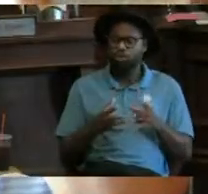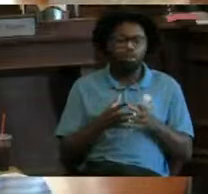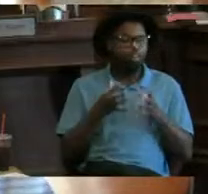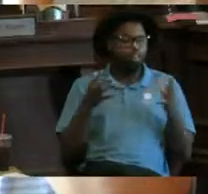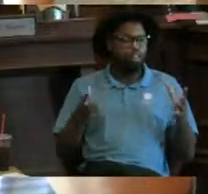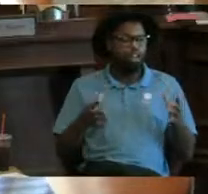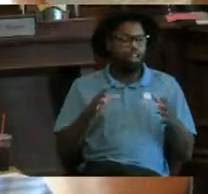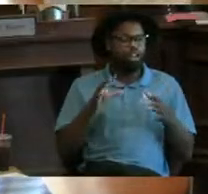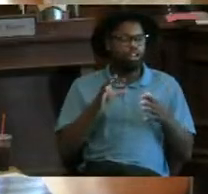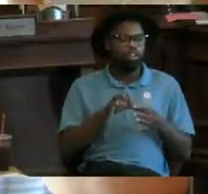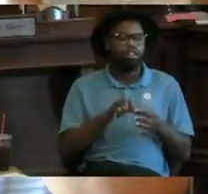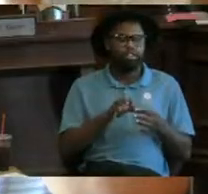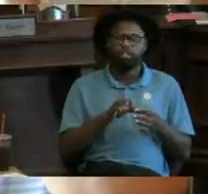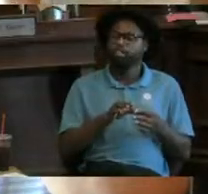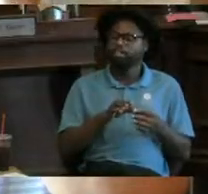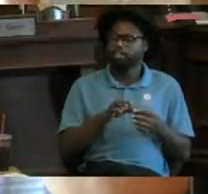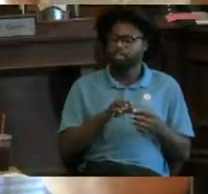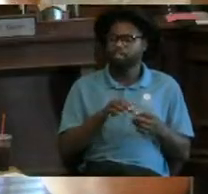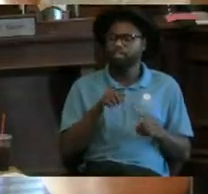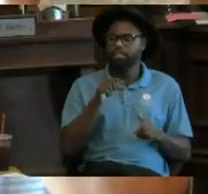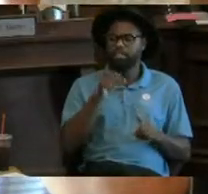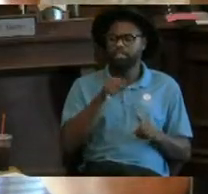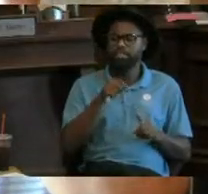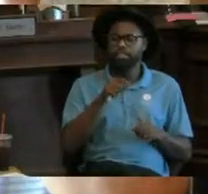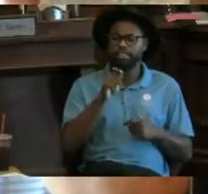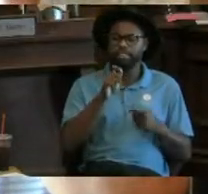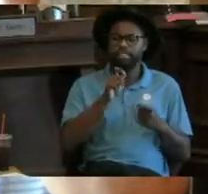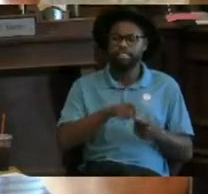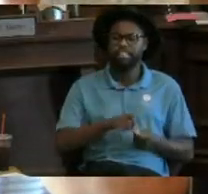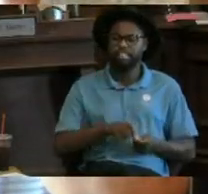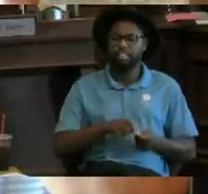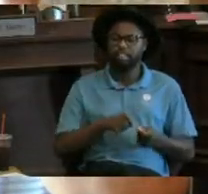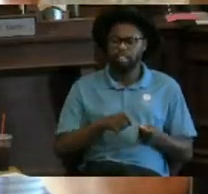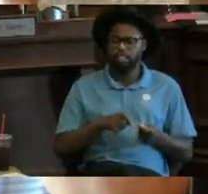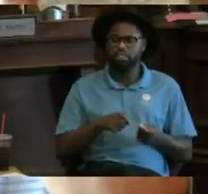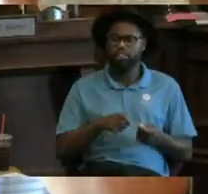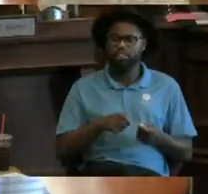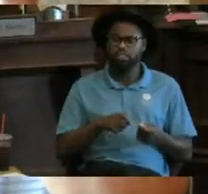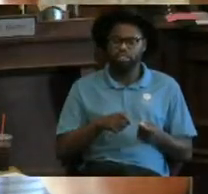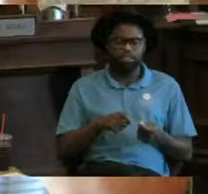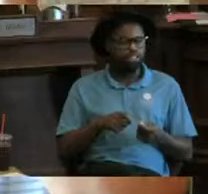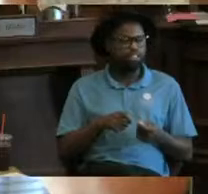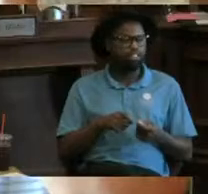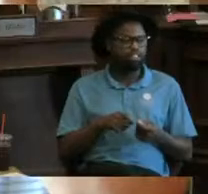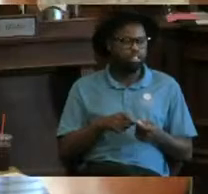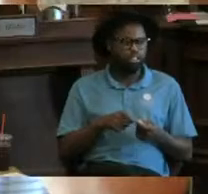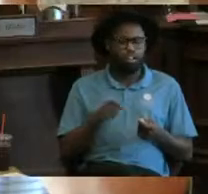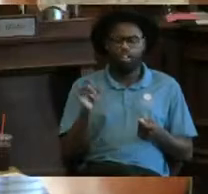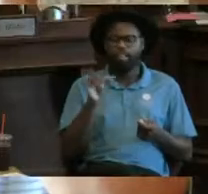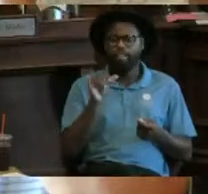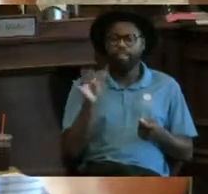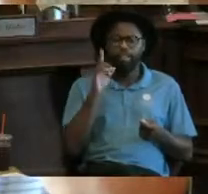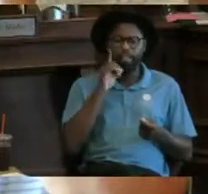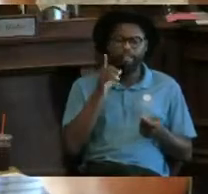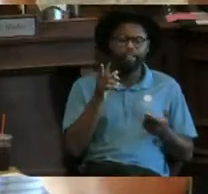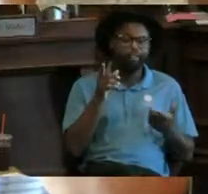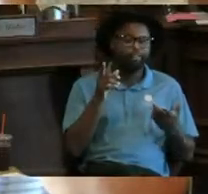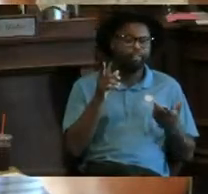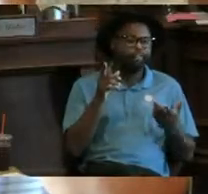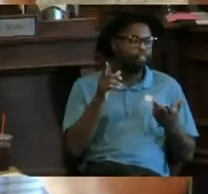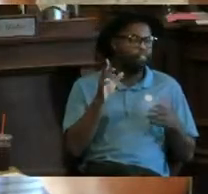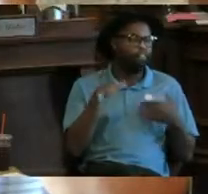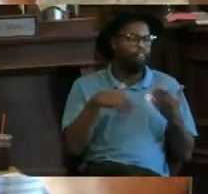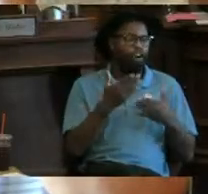substantial completion, which means, you know, it's almost detailing, as Karen St. Alban might refer to it with, like, you know, when we get out in snowfall, we get out all the big